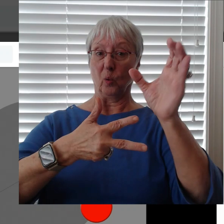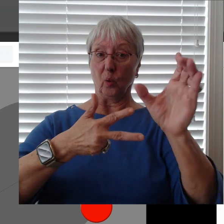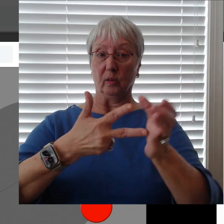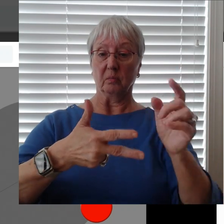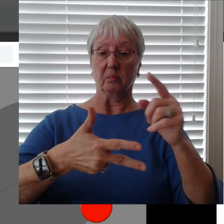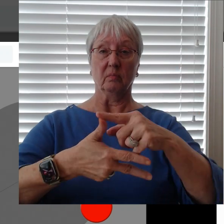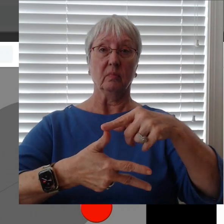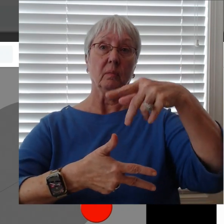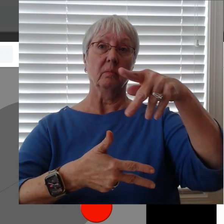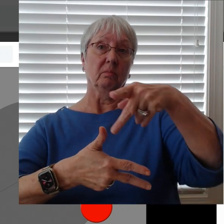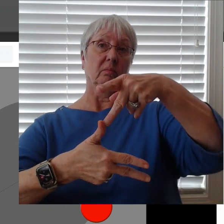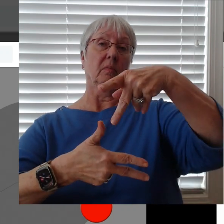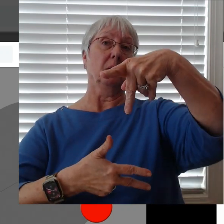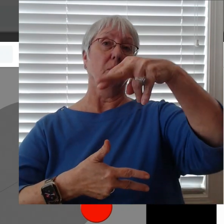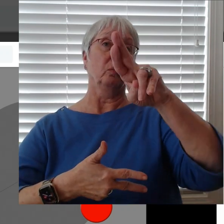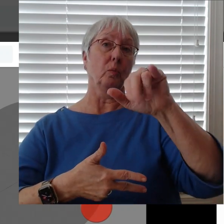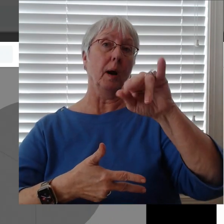primary,